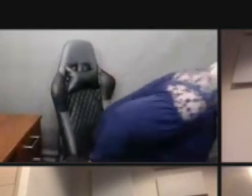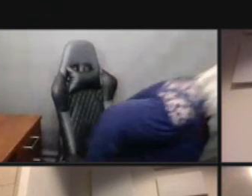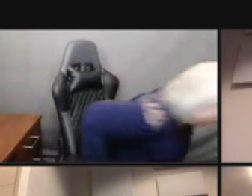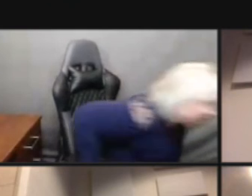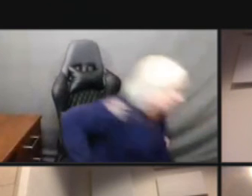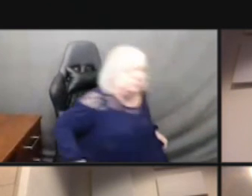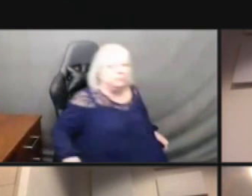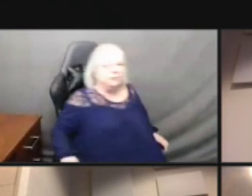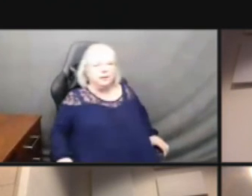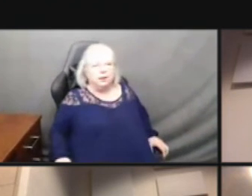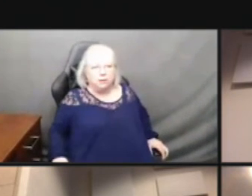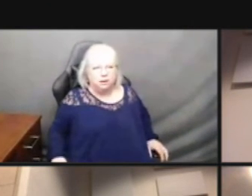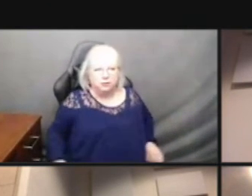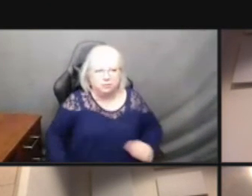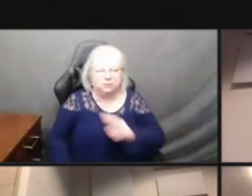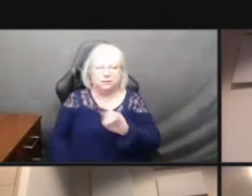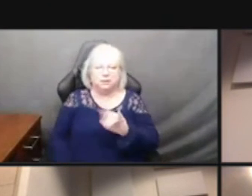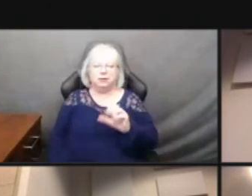Ms. Loretta Hendricks.